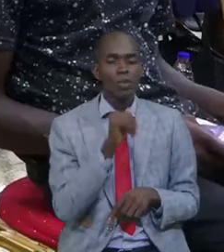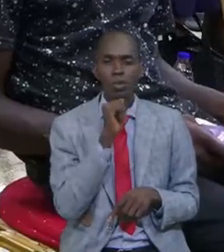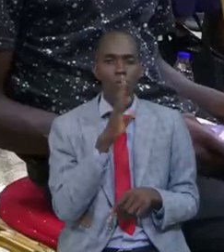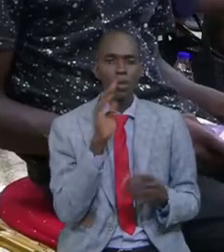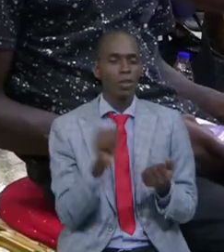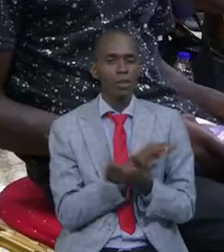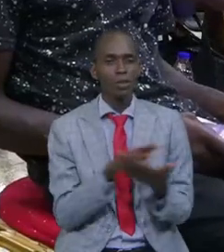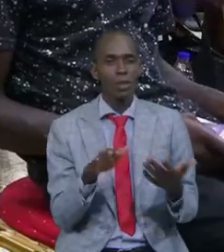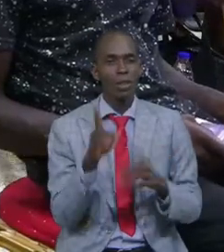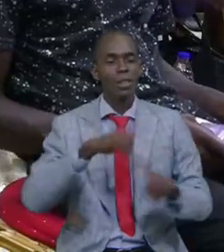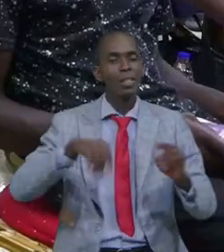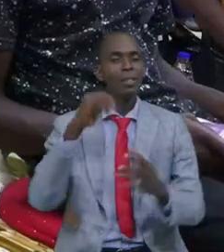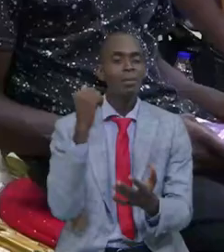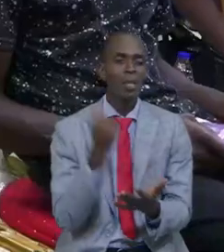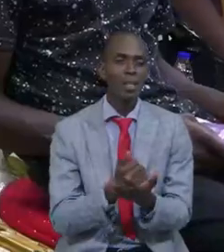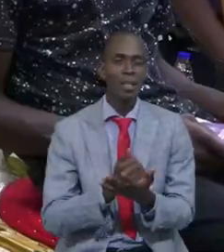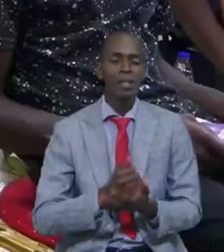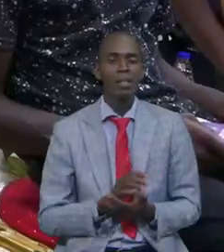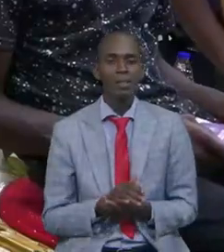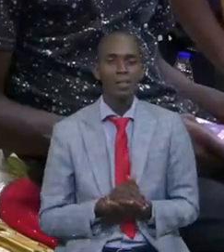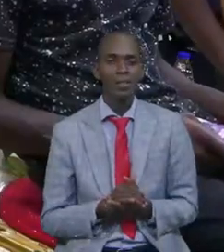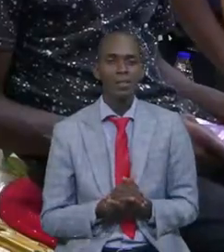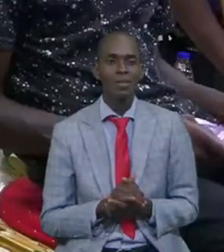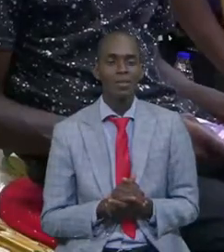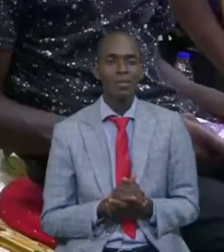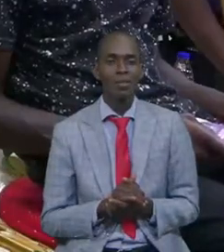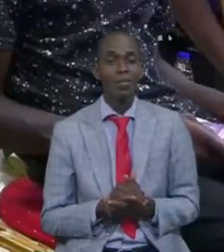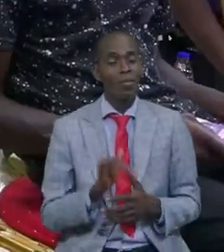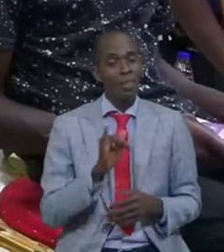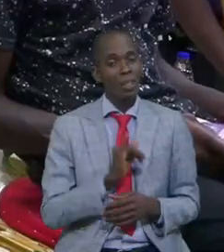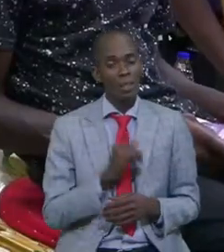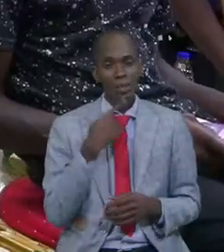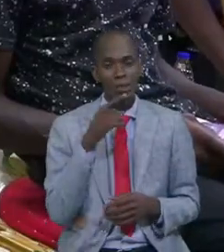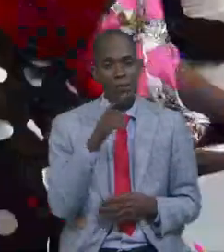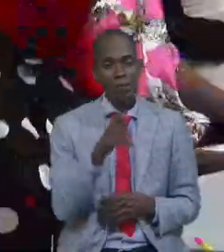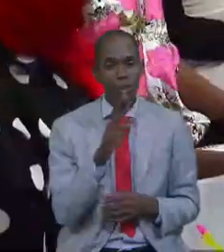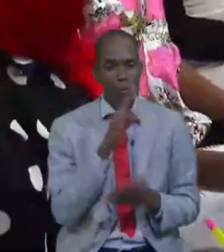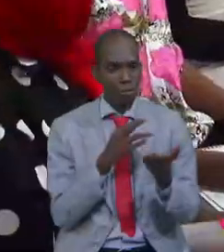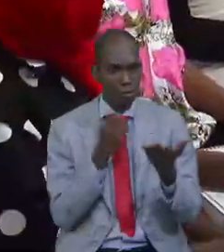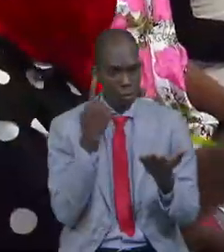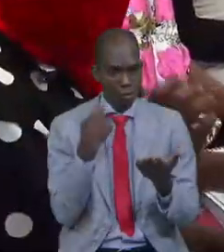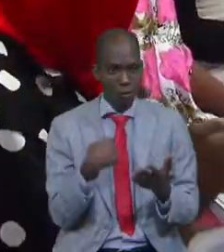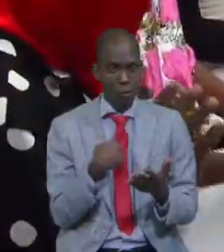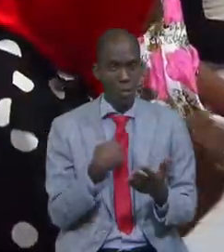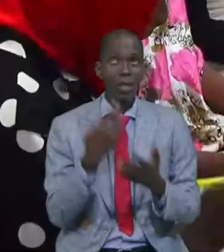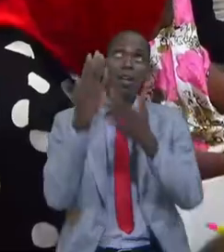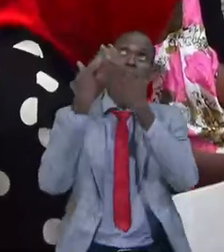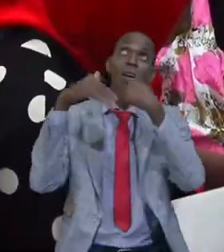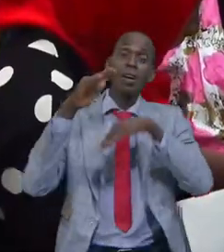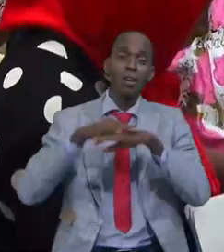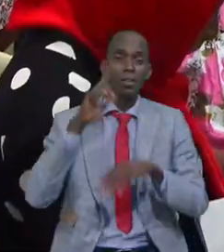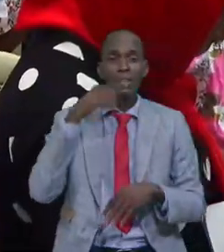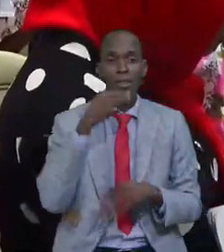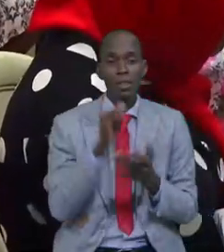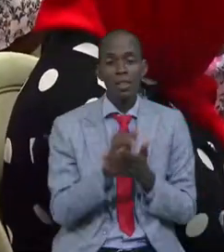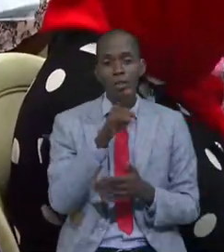perish. Are you there? I said, are you there? Heaven says you